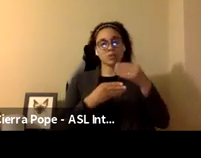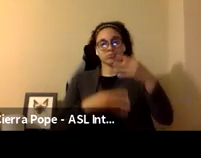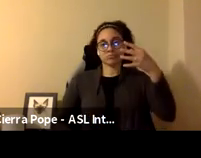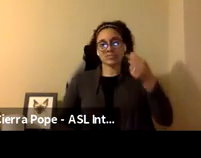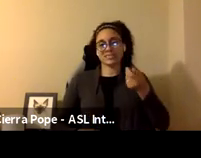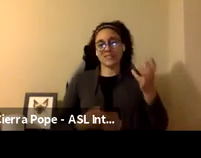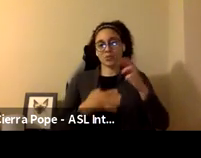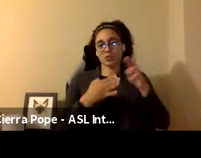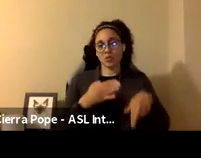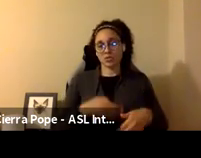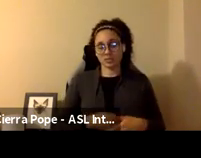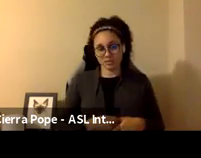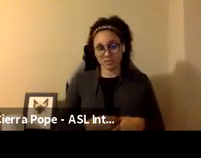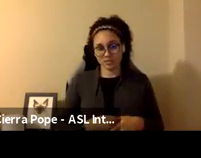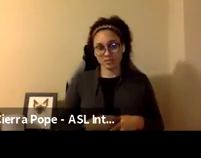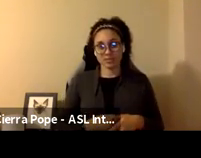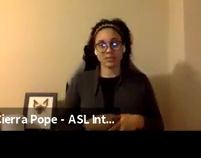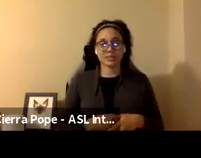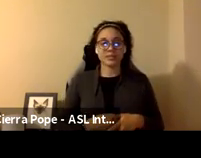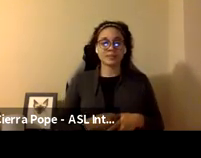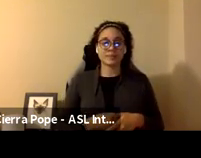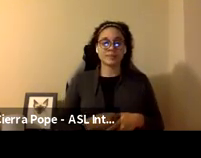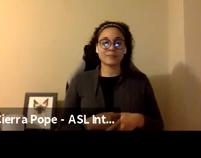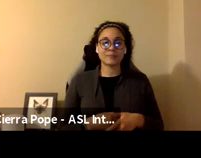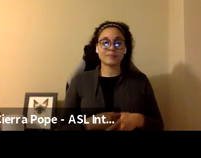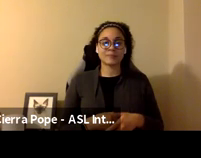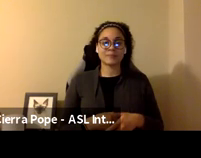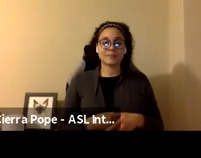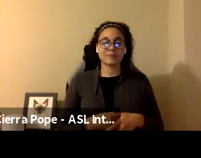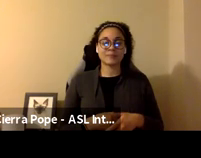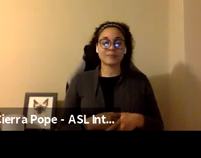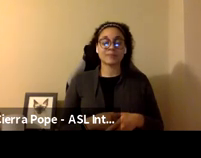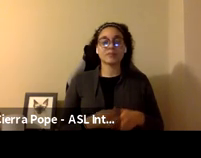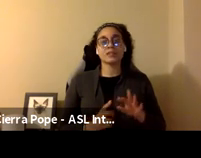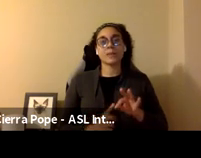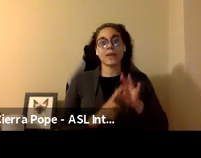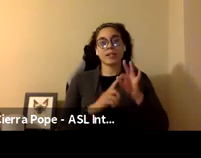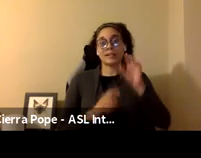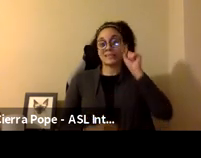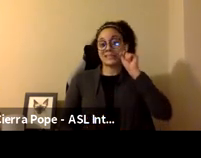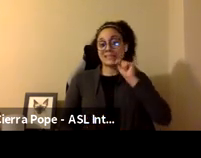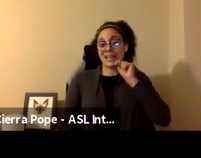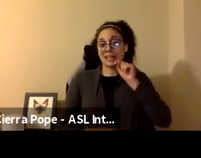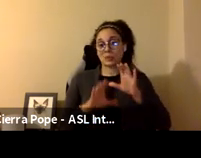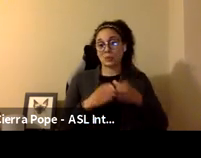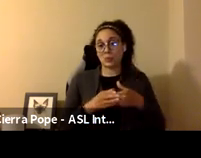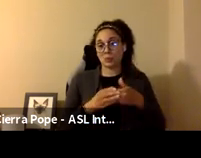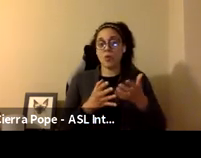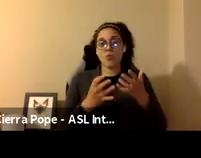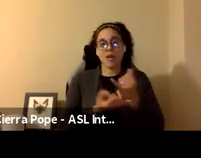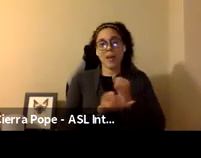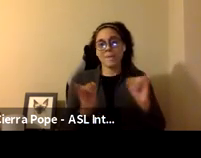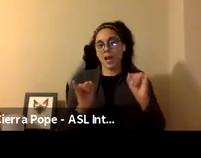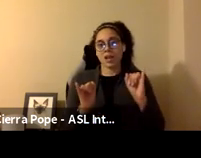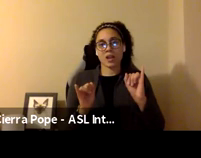questions. Another thing is, especially for the teenagers, they're really wanting independence. They want their parents off their